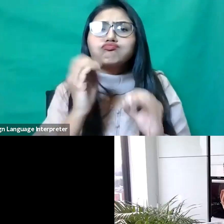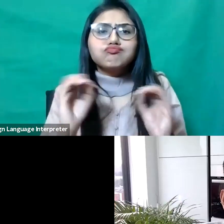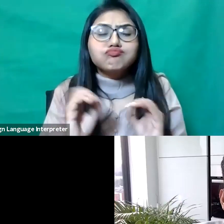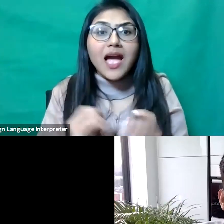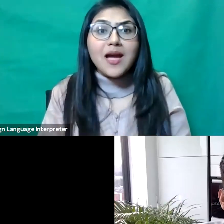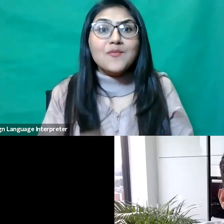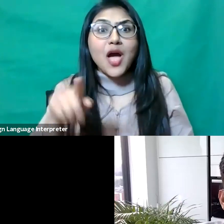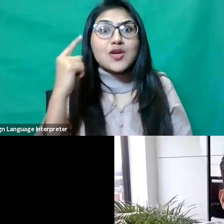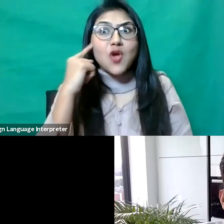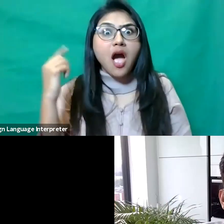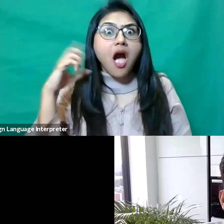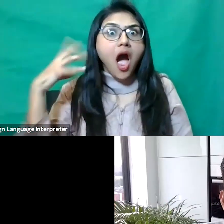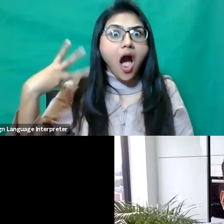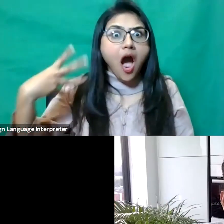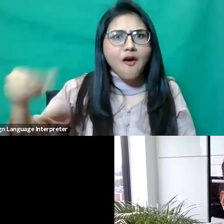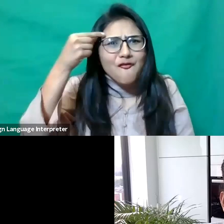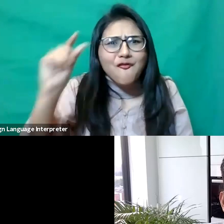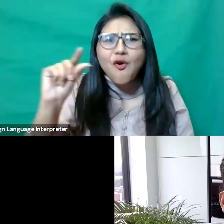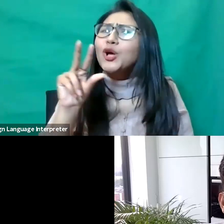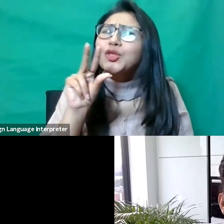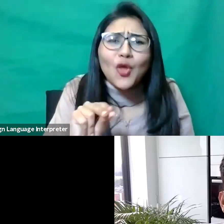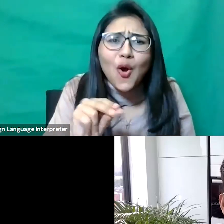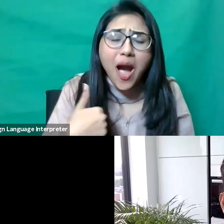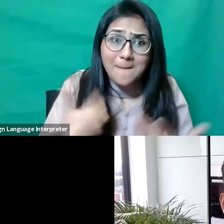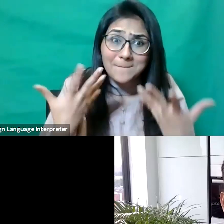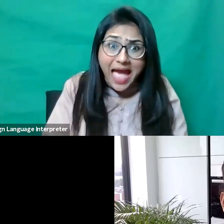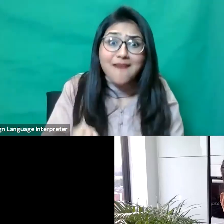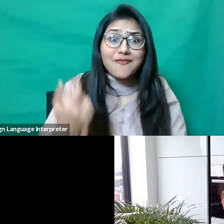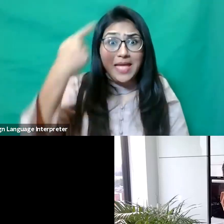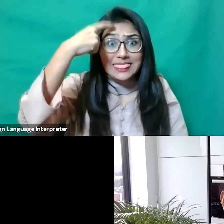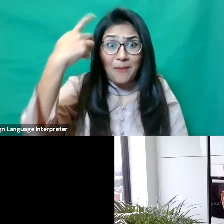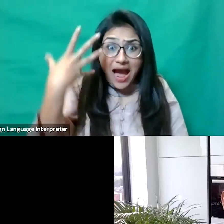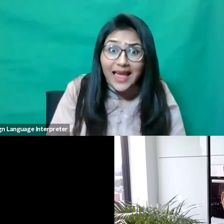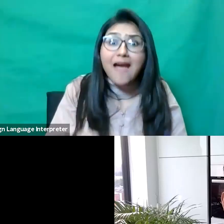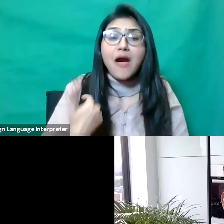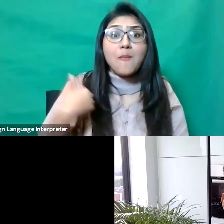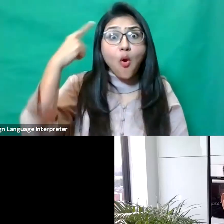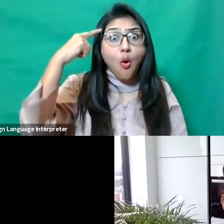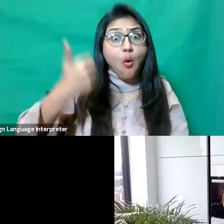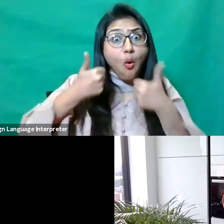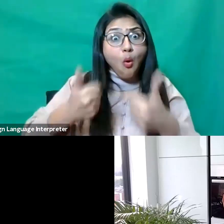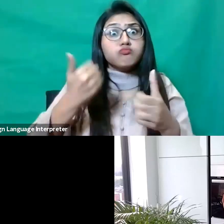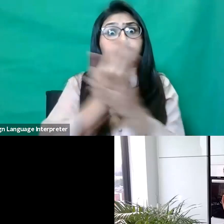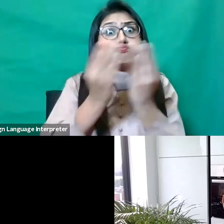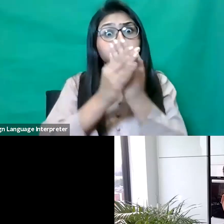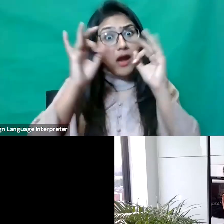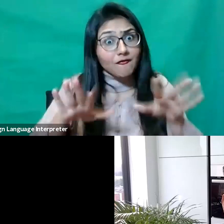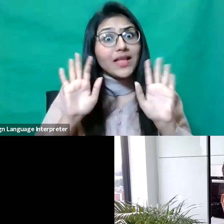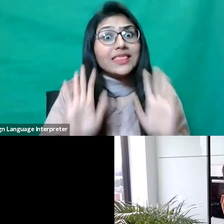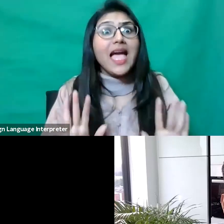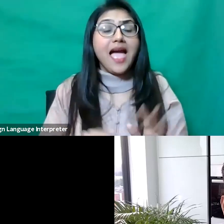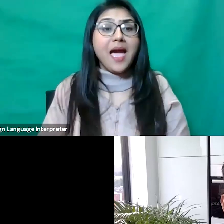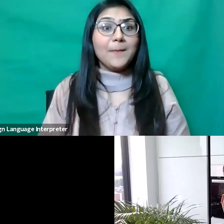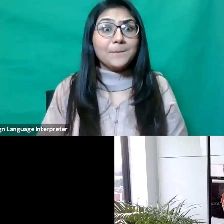dumb in any sense. You still have the brains, you know. You just have to work a bit harder. And even someone who